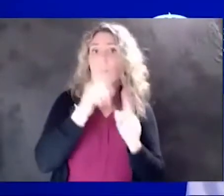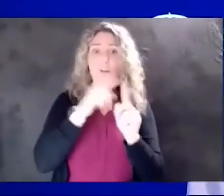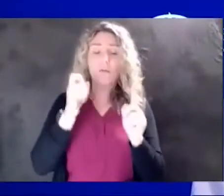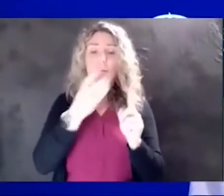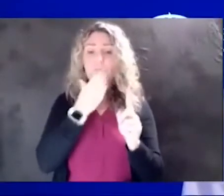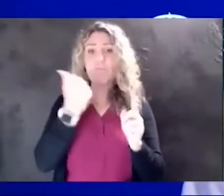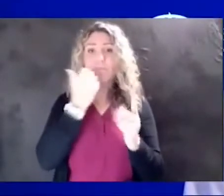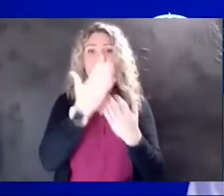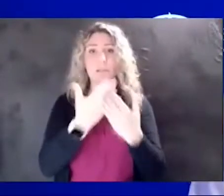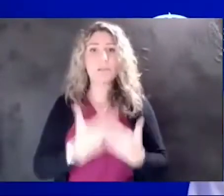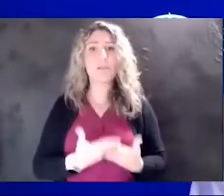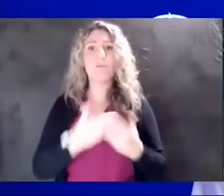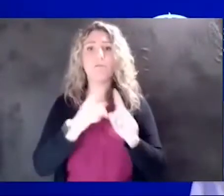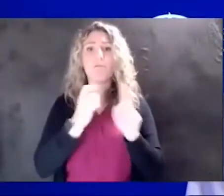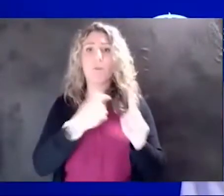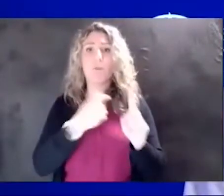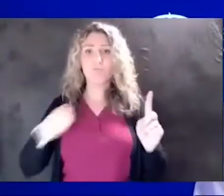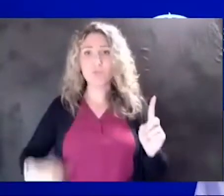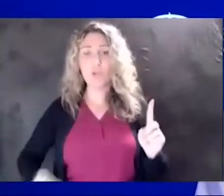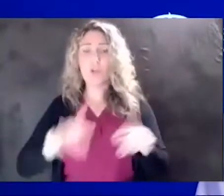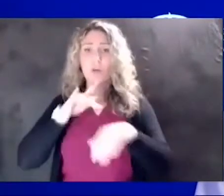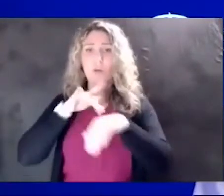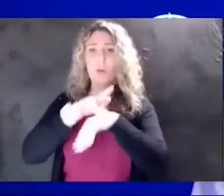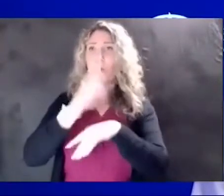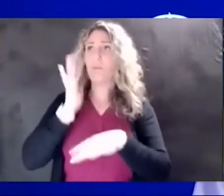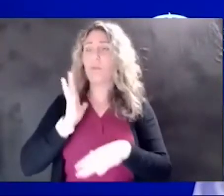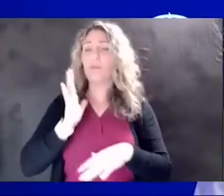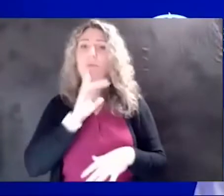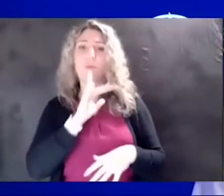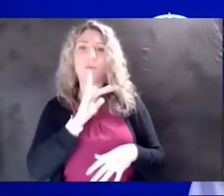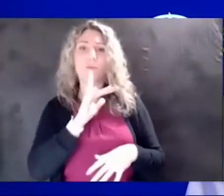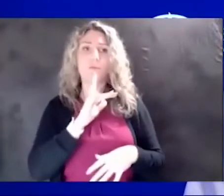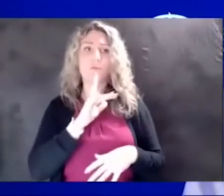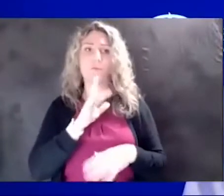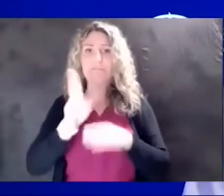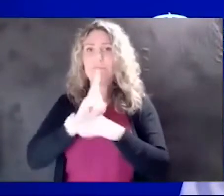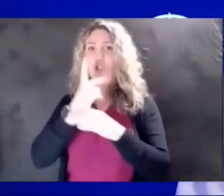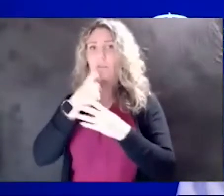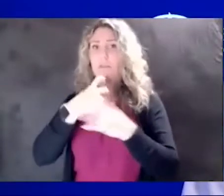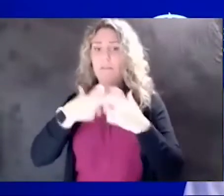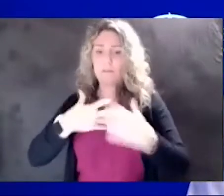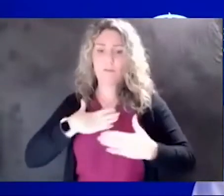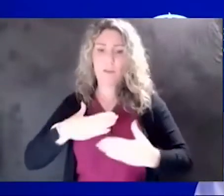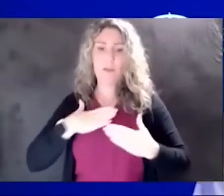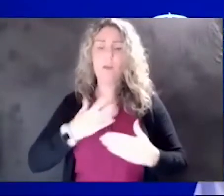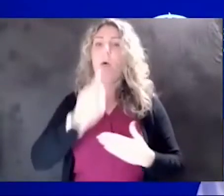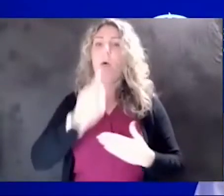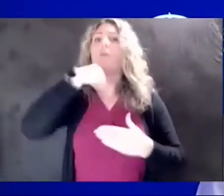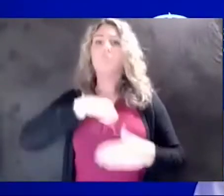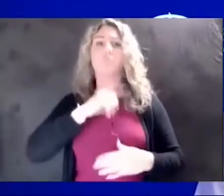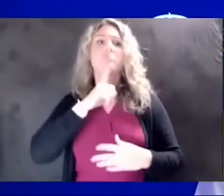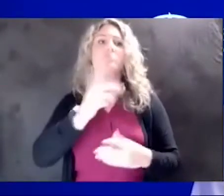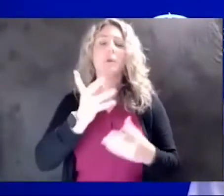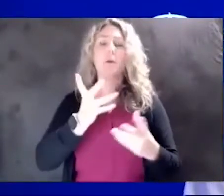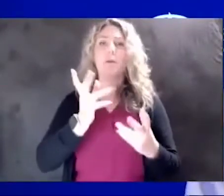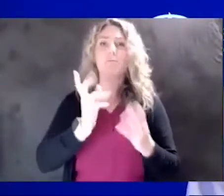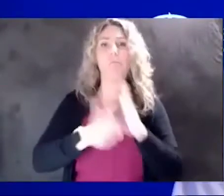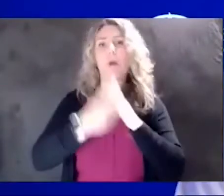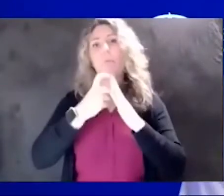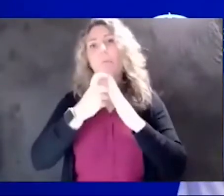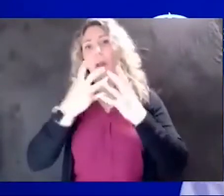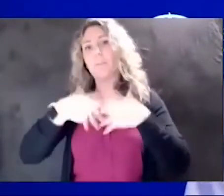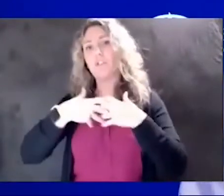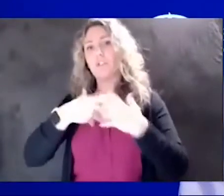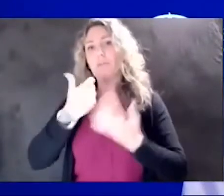from China early on was that put these patients on the ventilator, put the tube down their throat, put them on the machine to help their breathing as soon